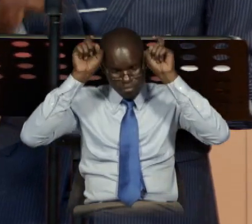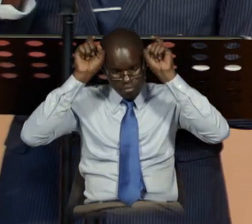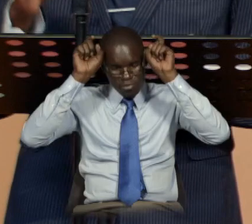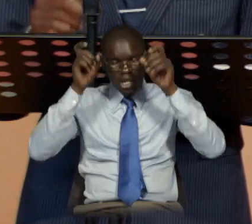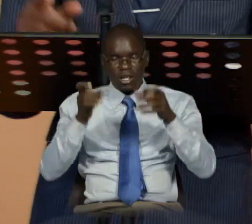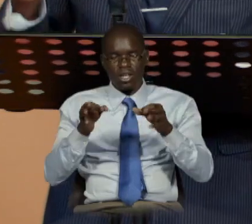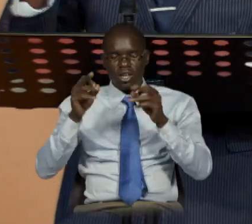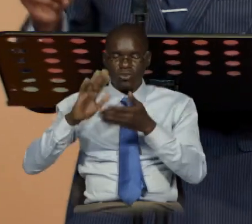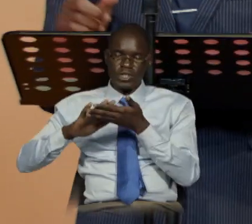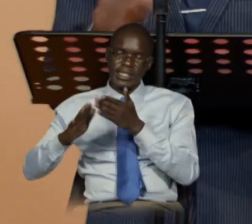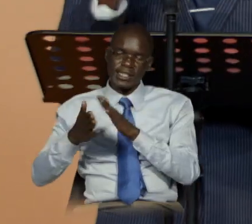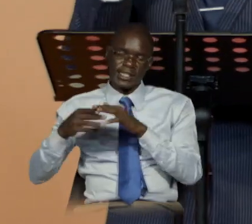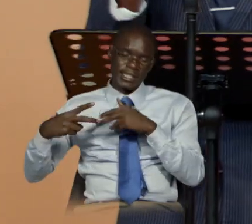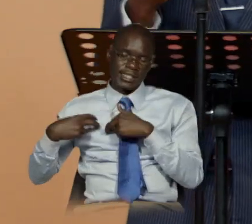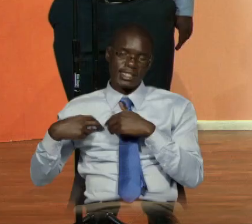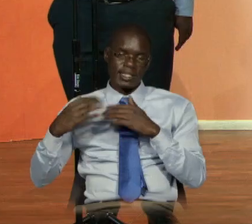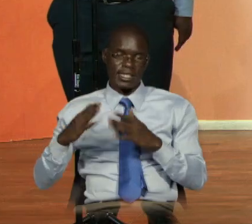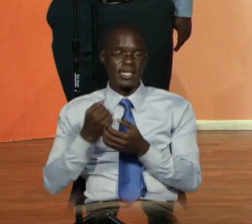Jesus the Lamb,